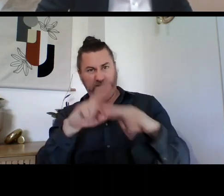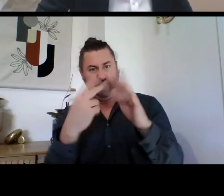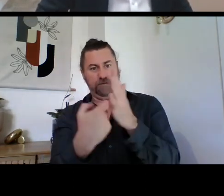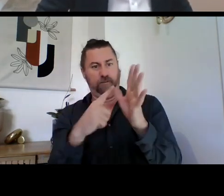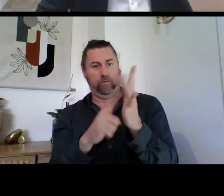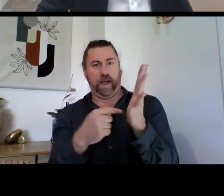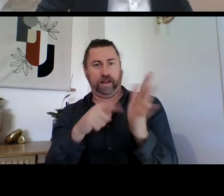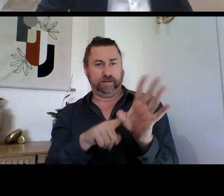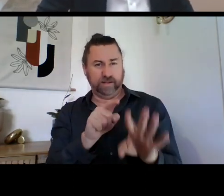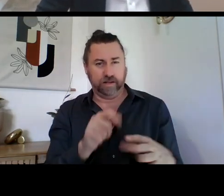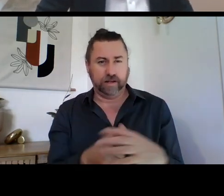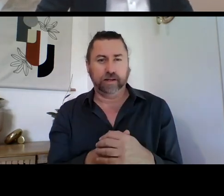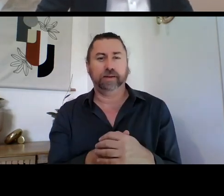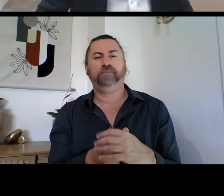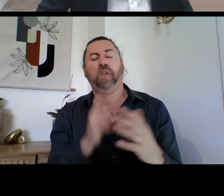Then if we move on,